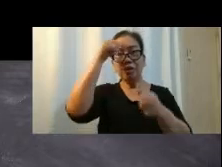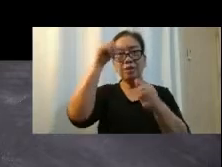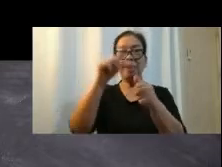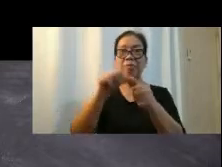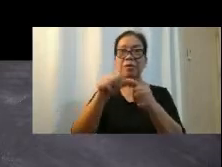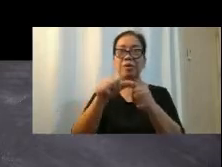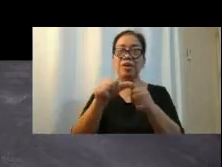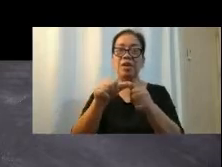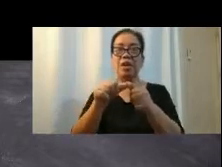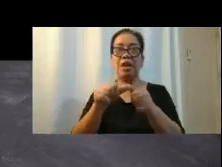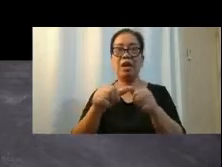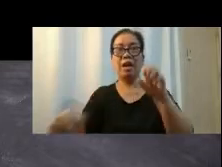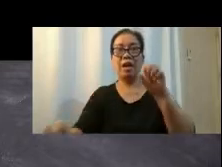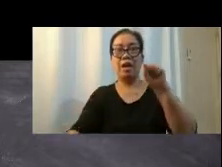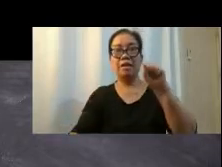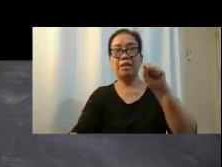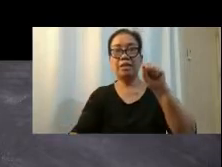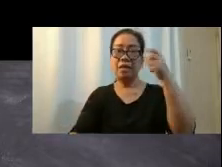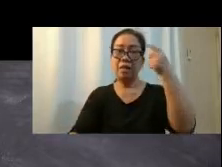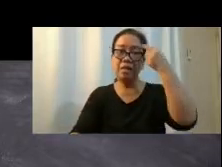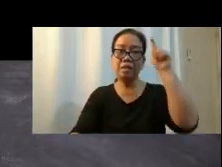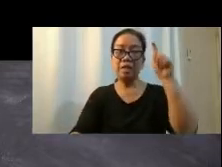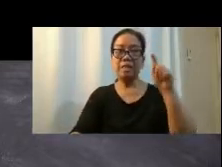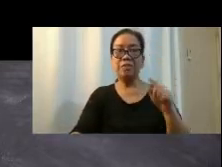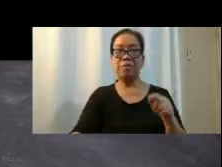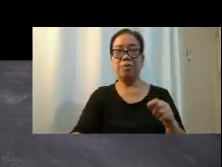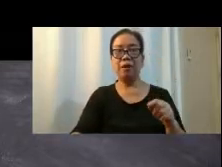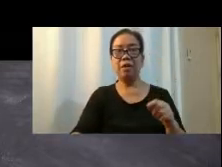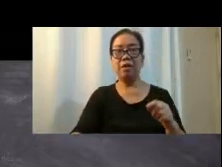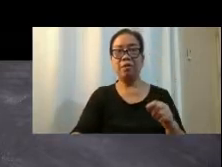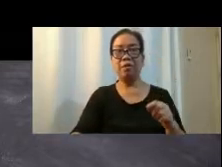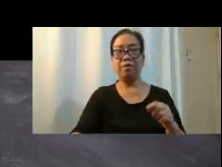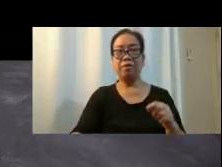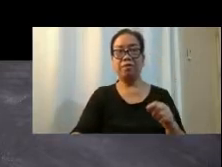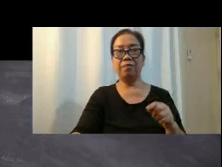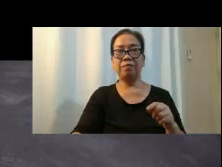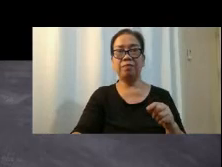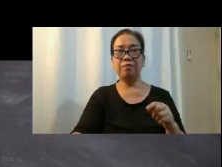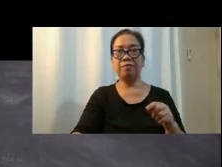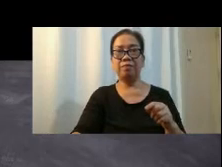You must remember that here S stands for